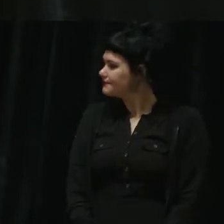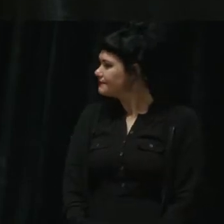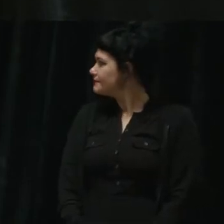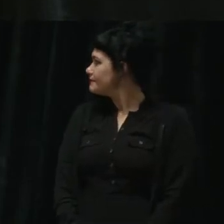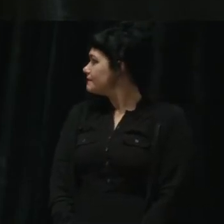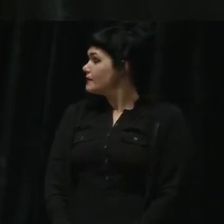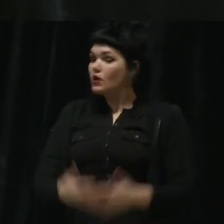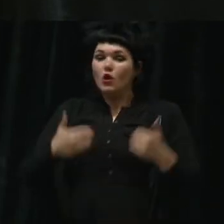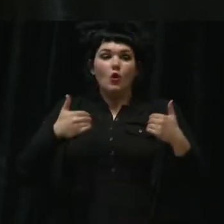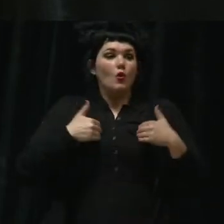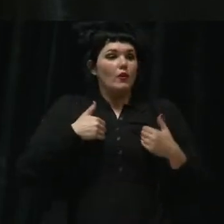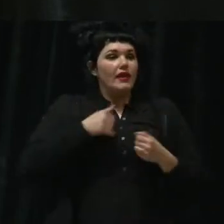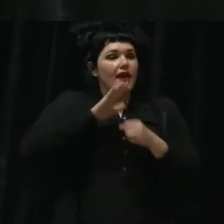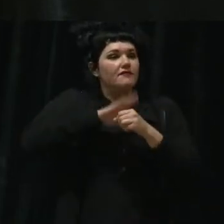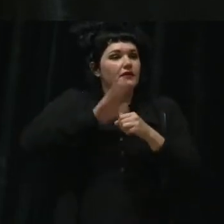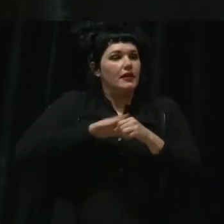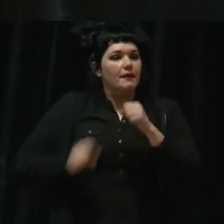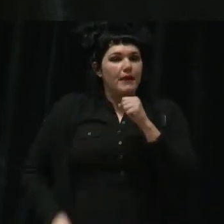We've got microphones.